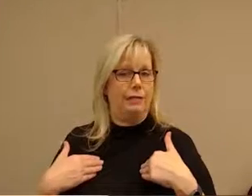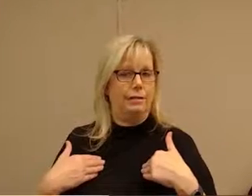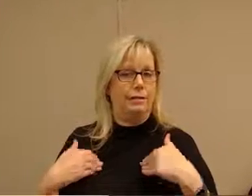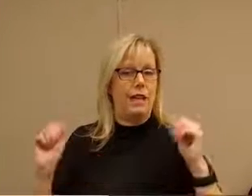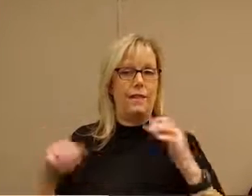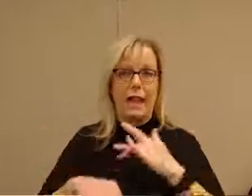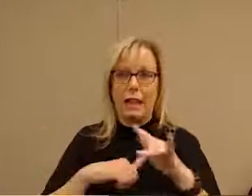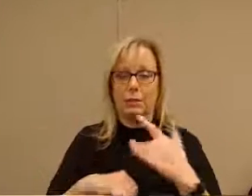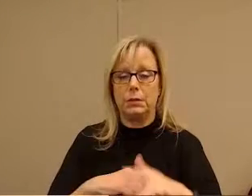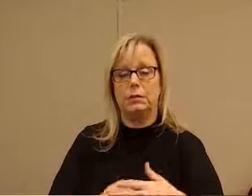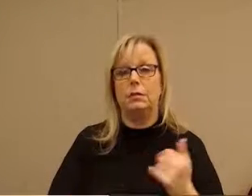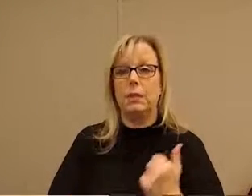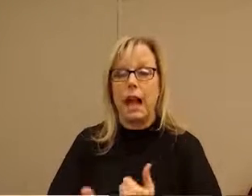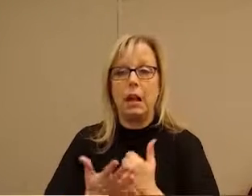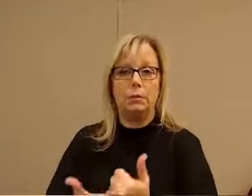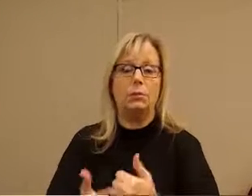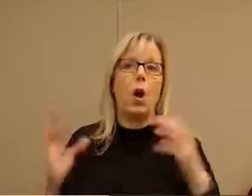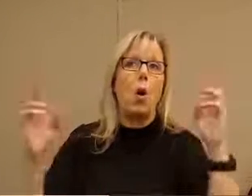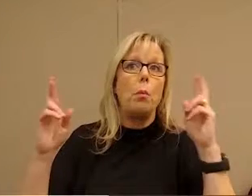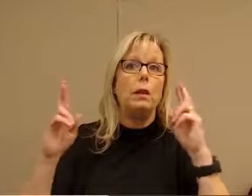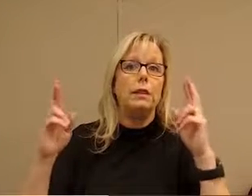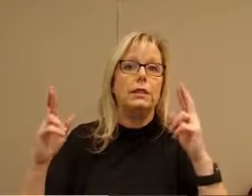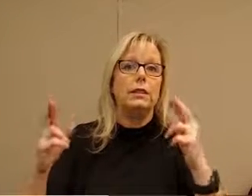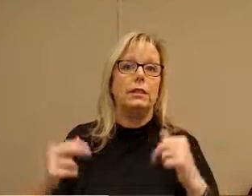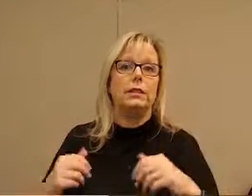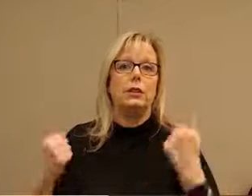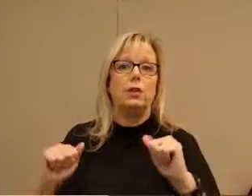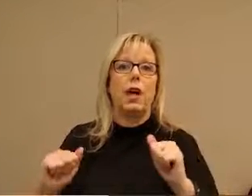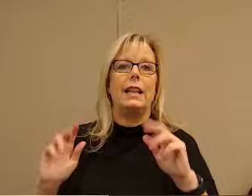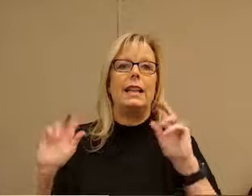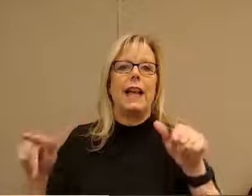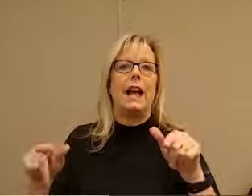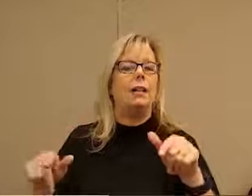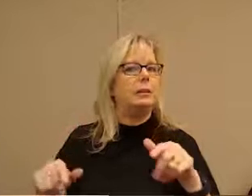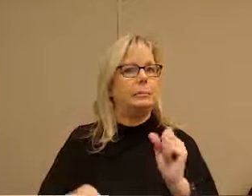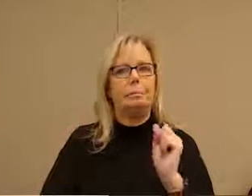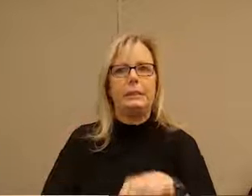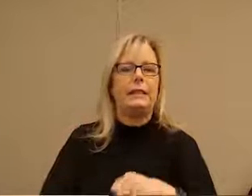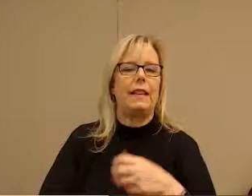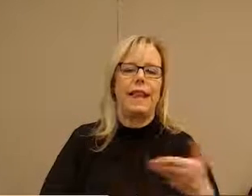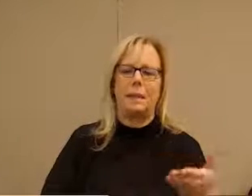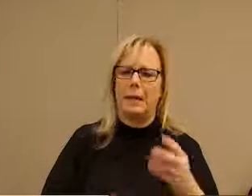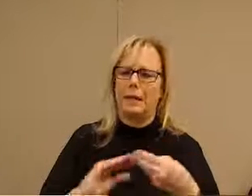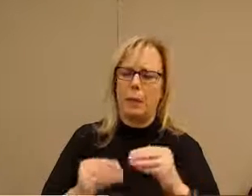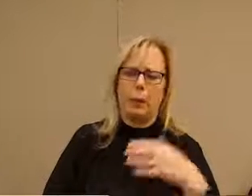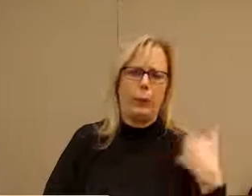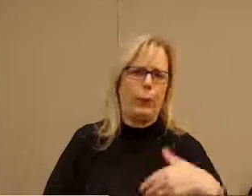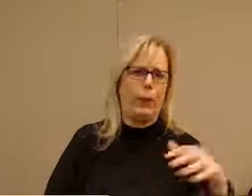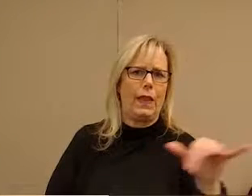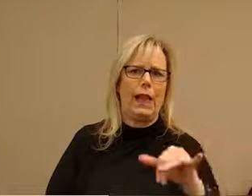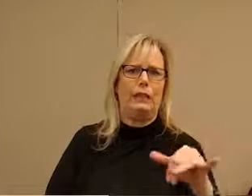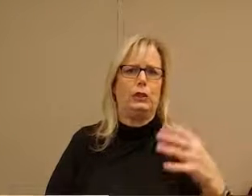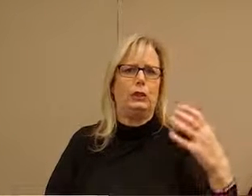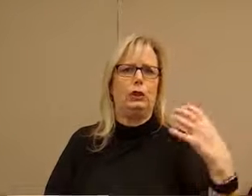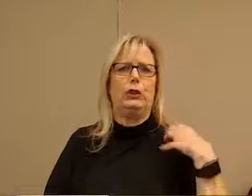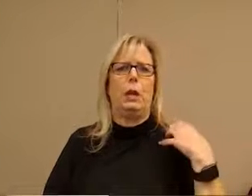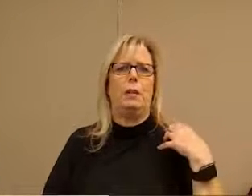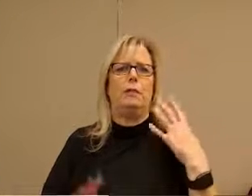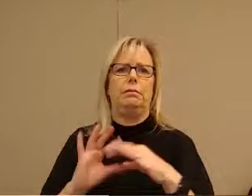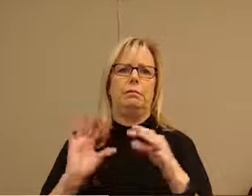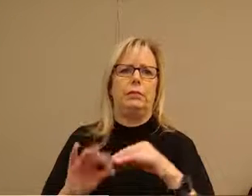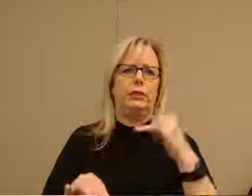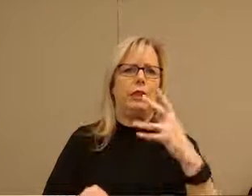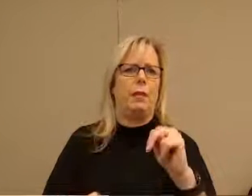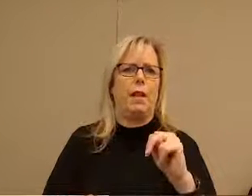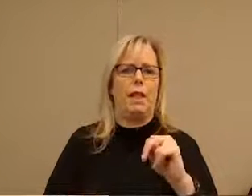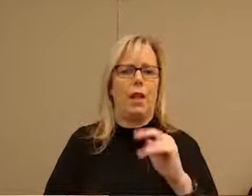toolbox, helping to try to get out and stay in front of this thing. But the way these numbers are, like the chairman said, January,